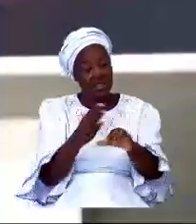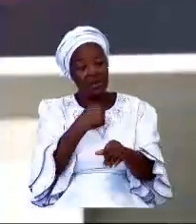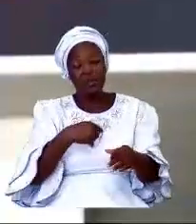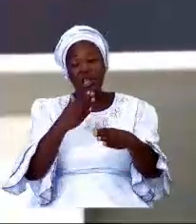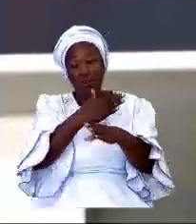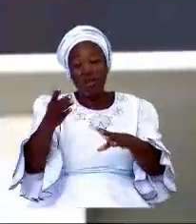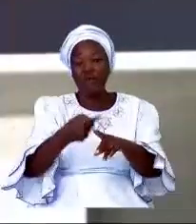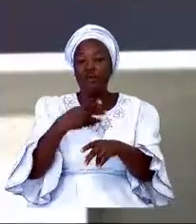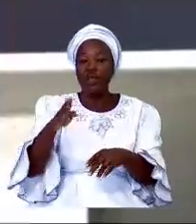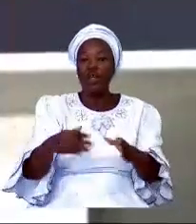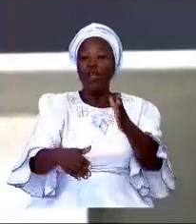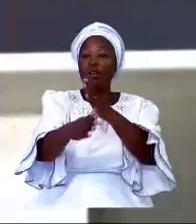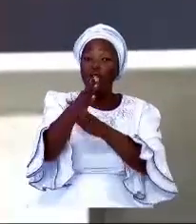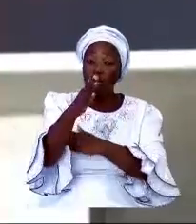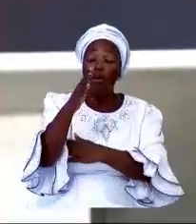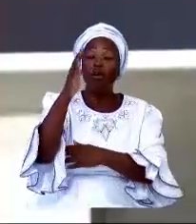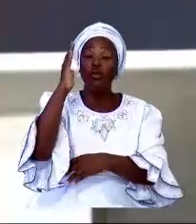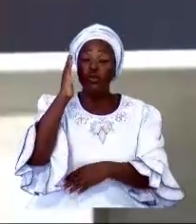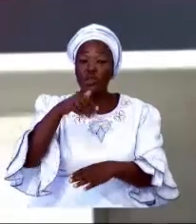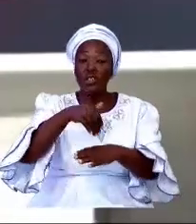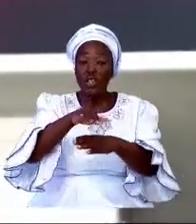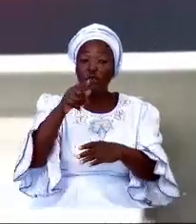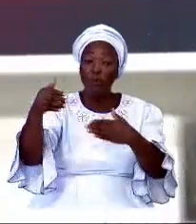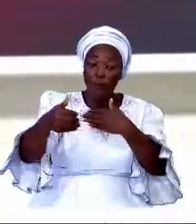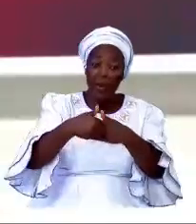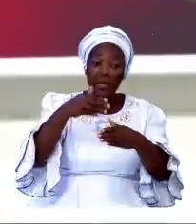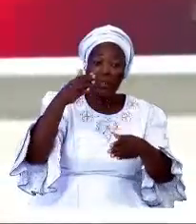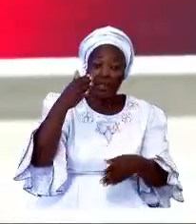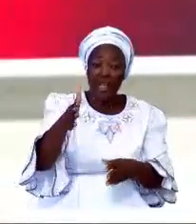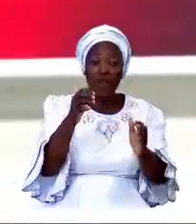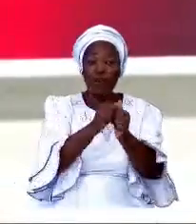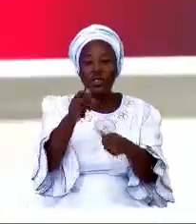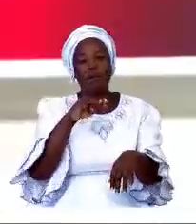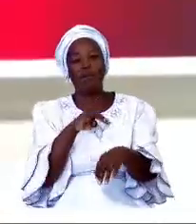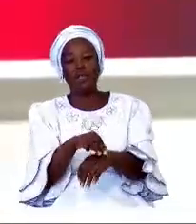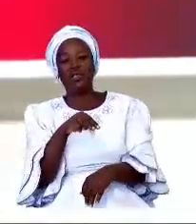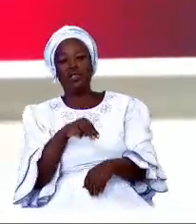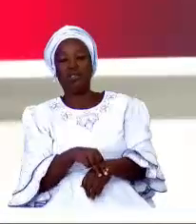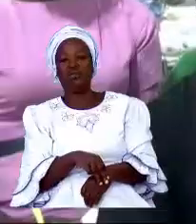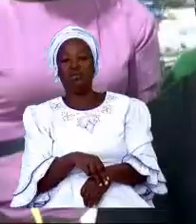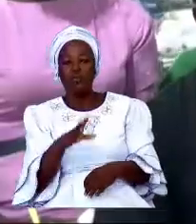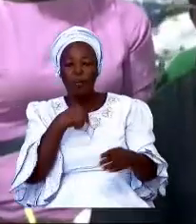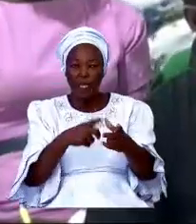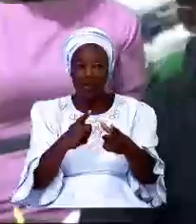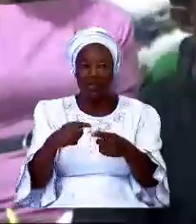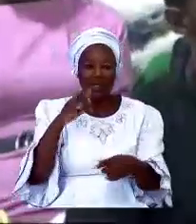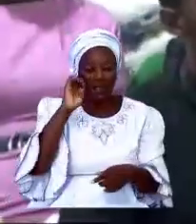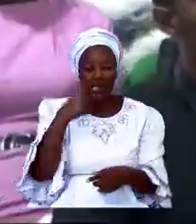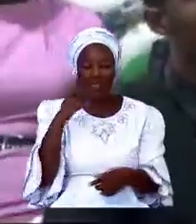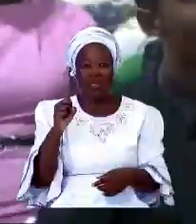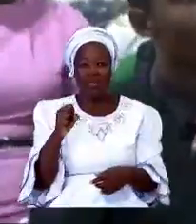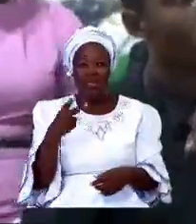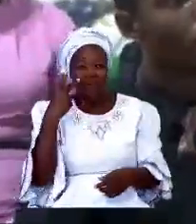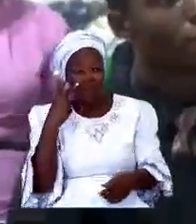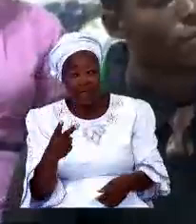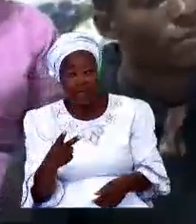away from there. God will send you back there with a message.